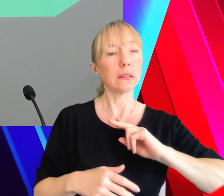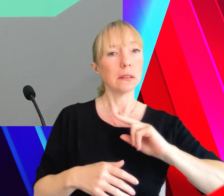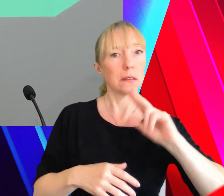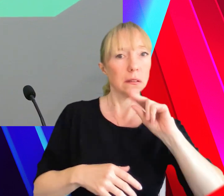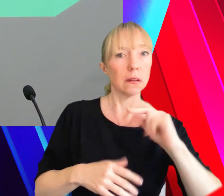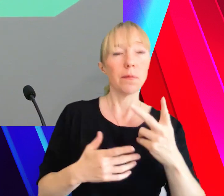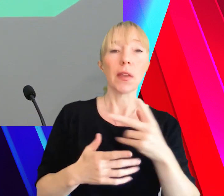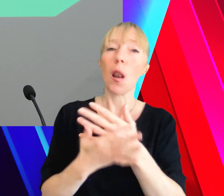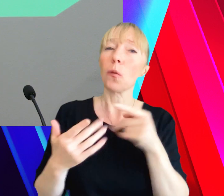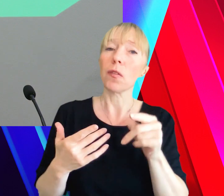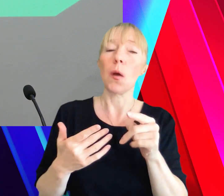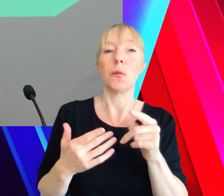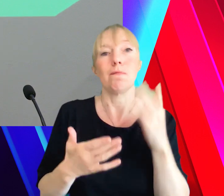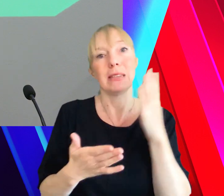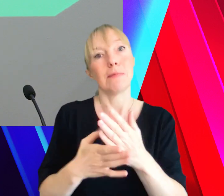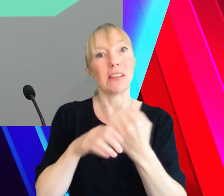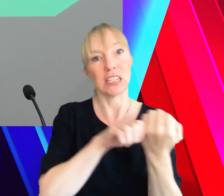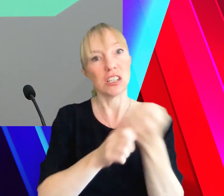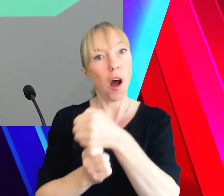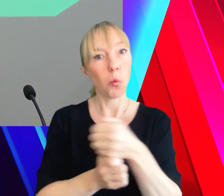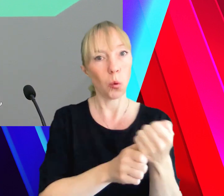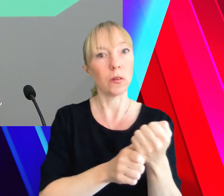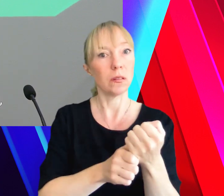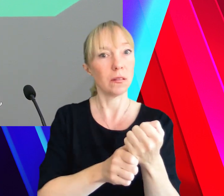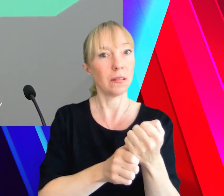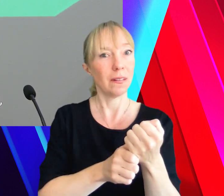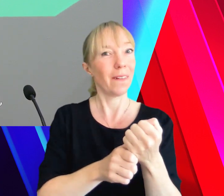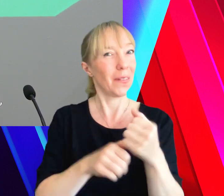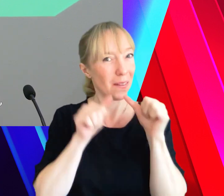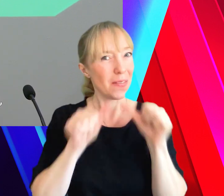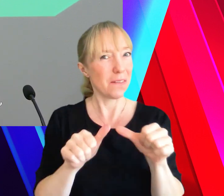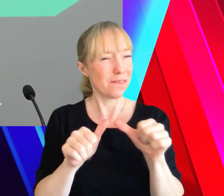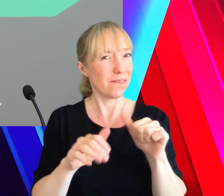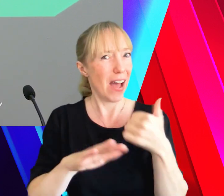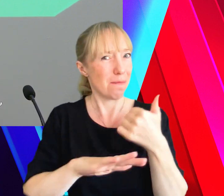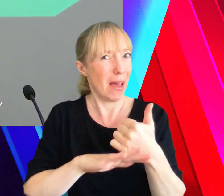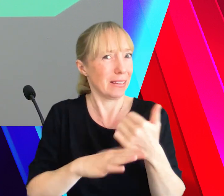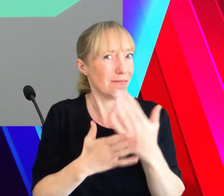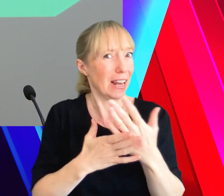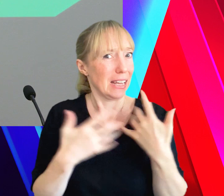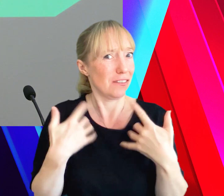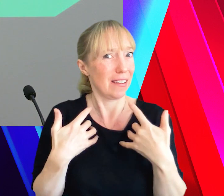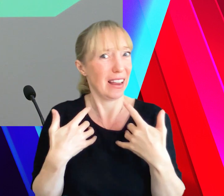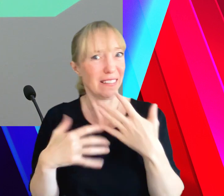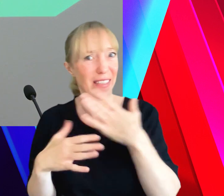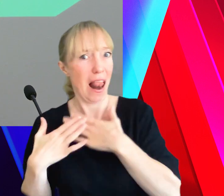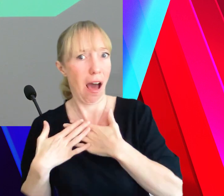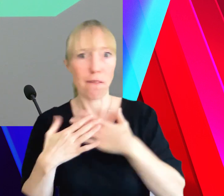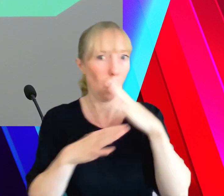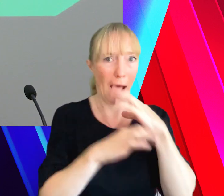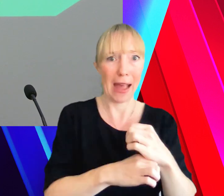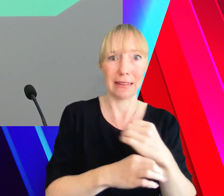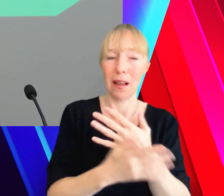think a lot of those, I think especially with Star Wars, because there's a lot of, the fan base there is very interesting, just like, do they love it, do they hate it? I think a lot of people just hate